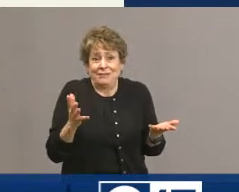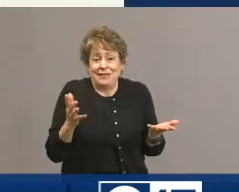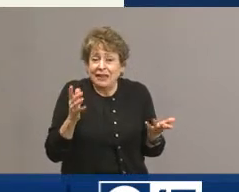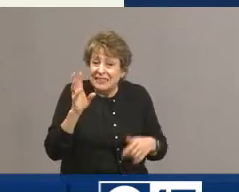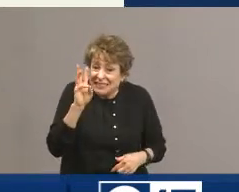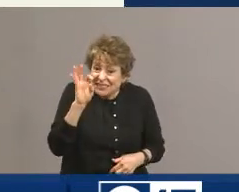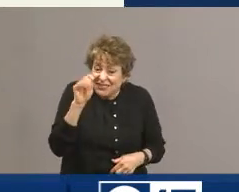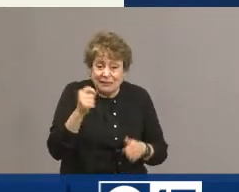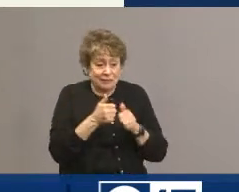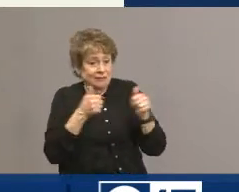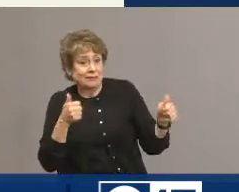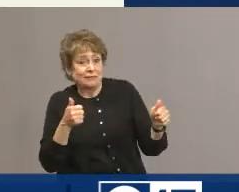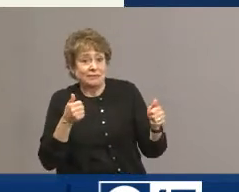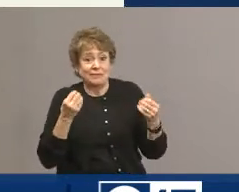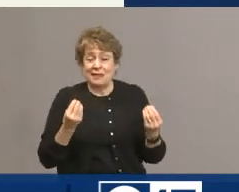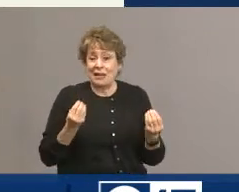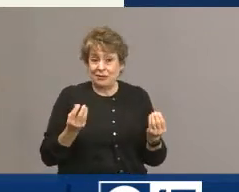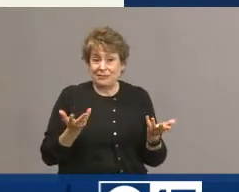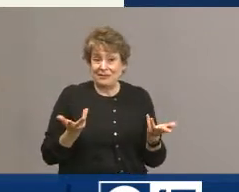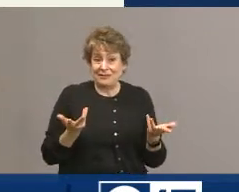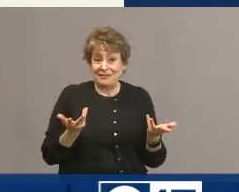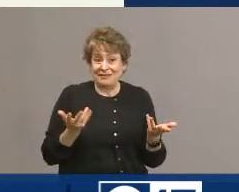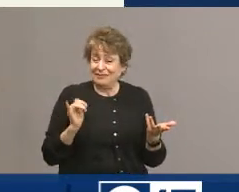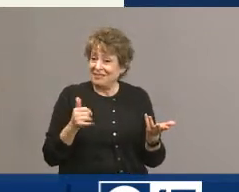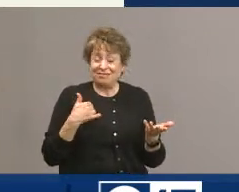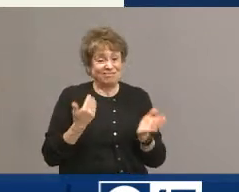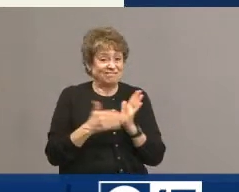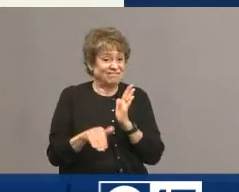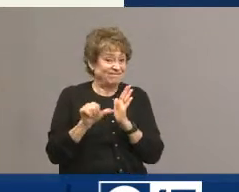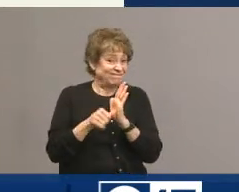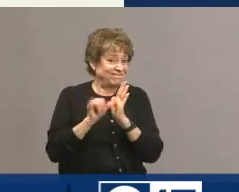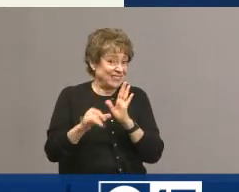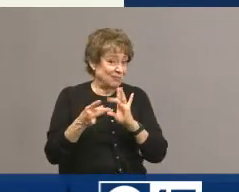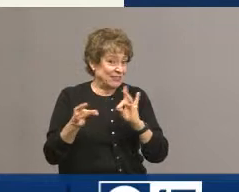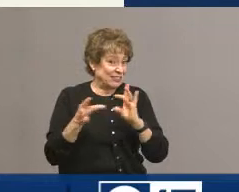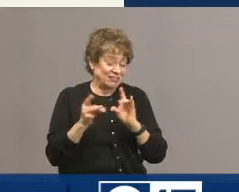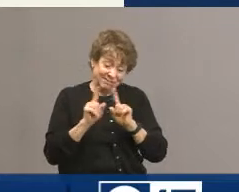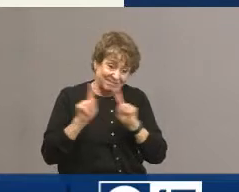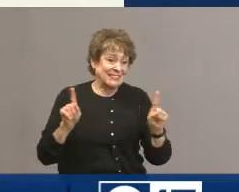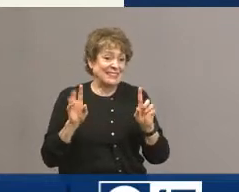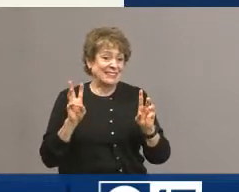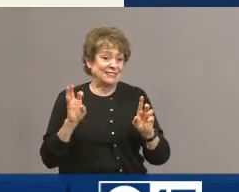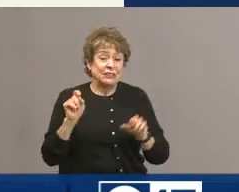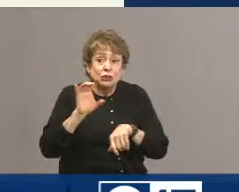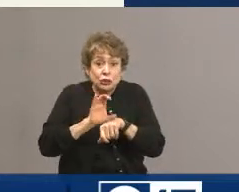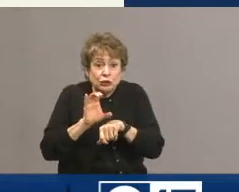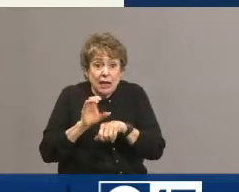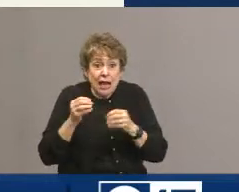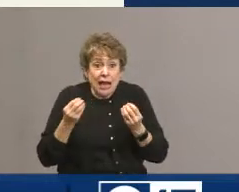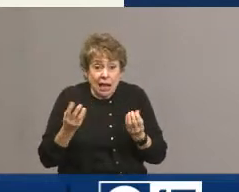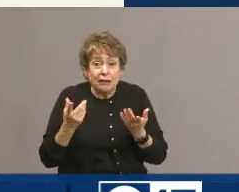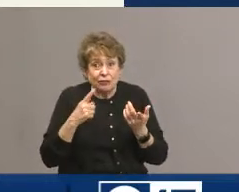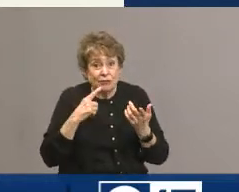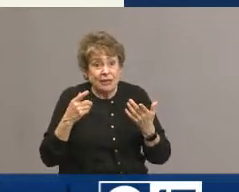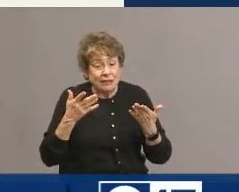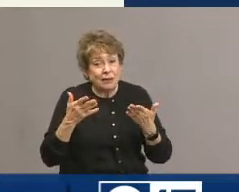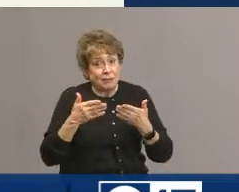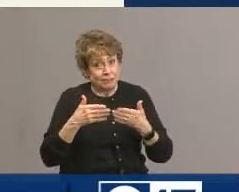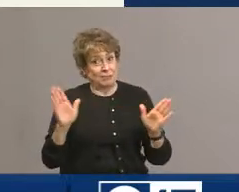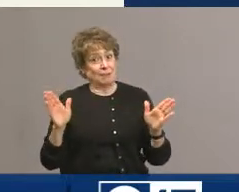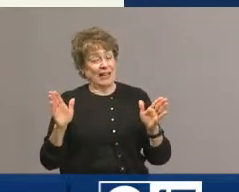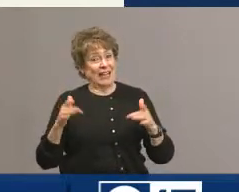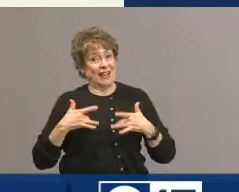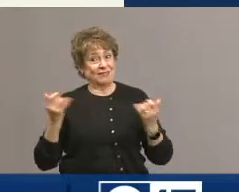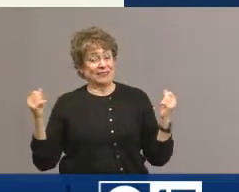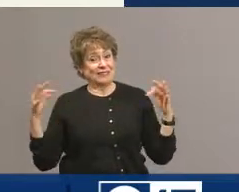there. But those are public events, and then places of business where there was large congregation is what the order covers.